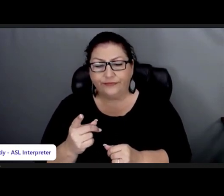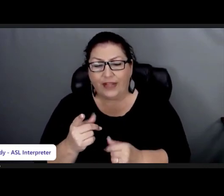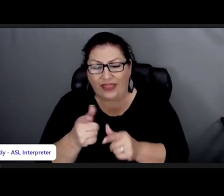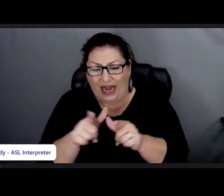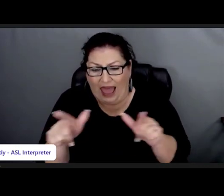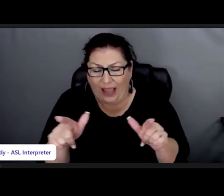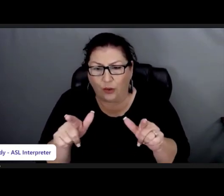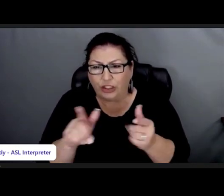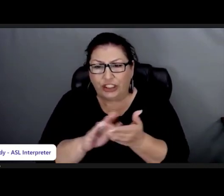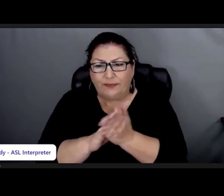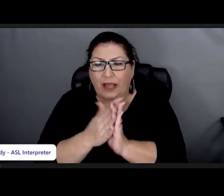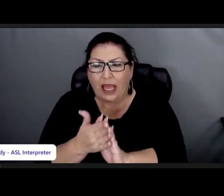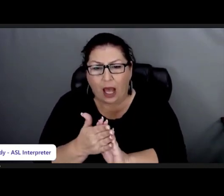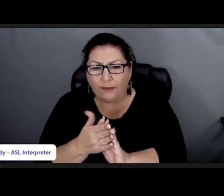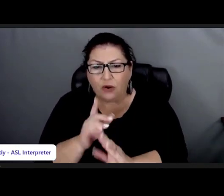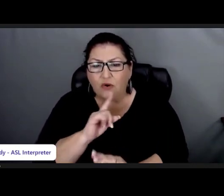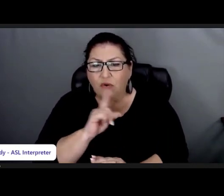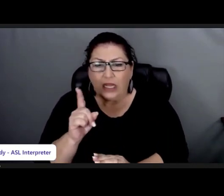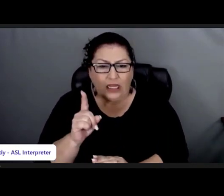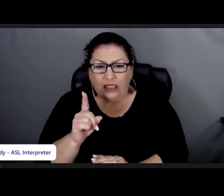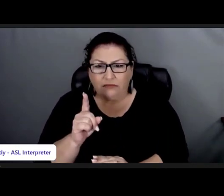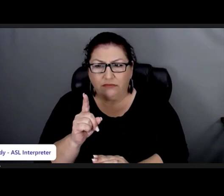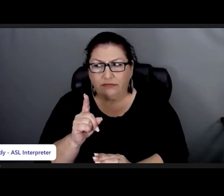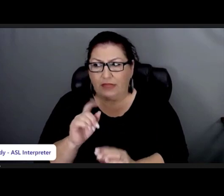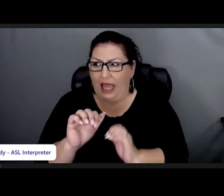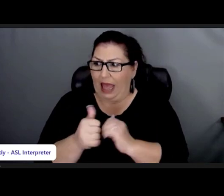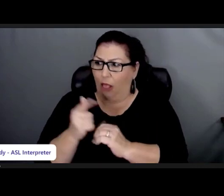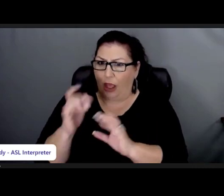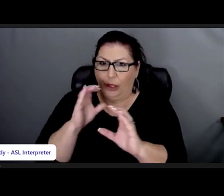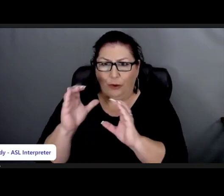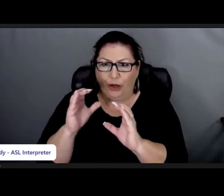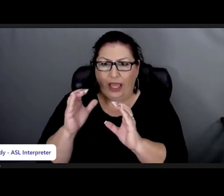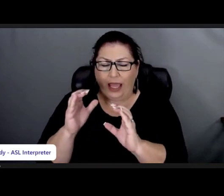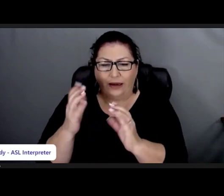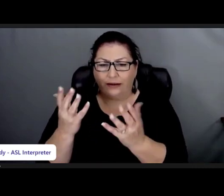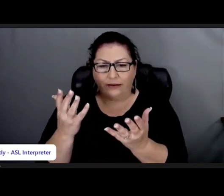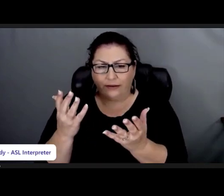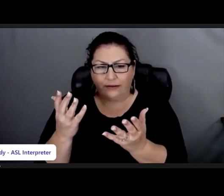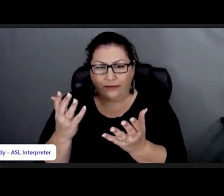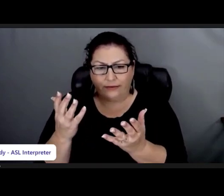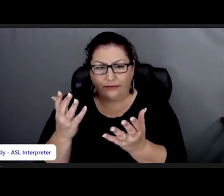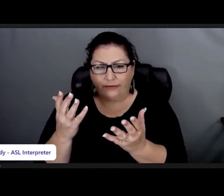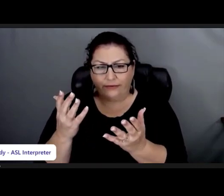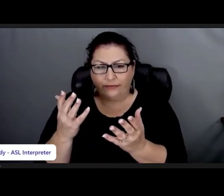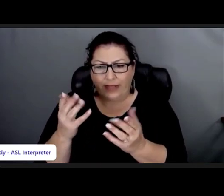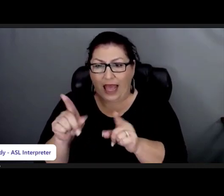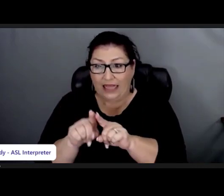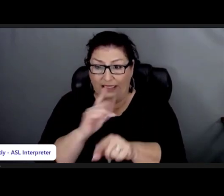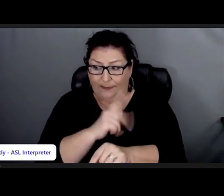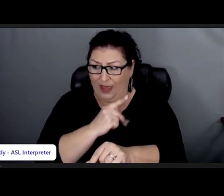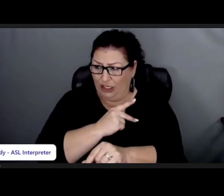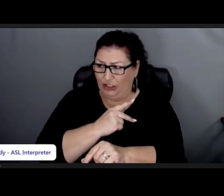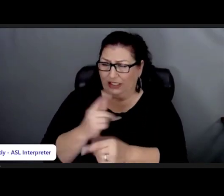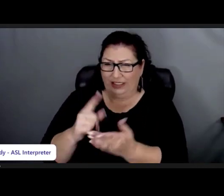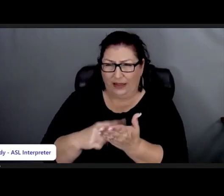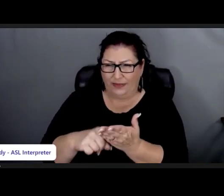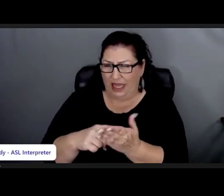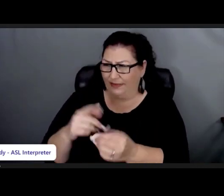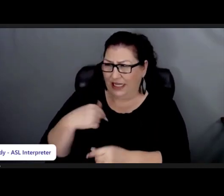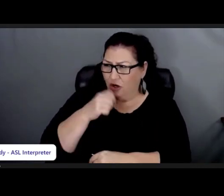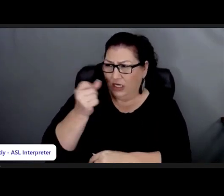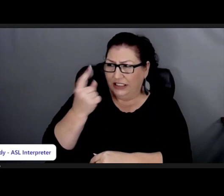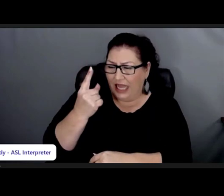has become synonymous to how they communicate. But as a patient, sometimes that is